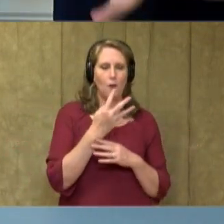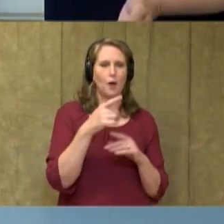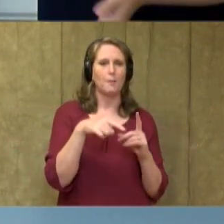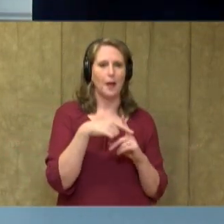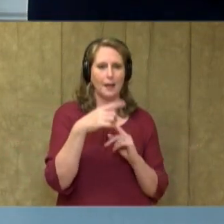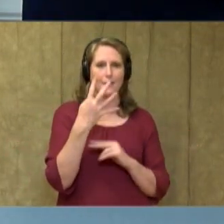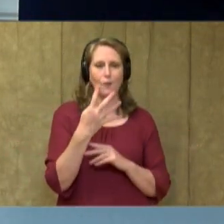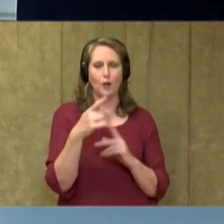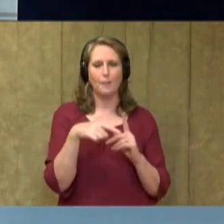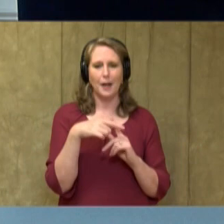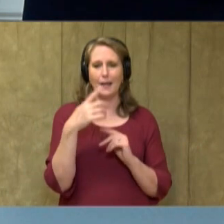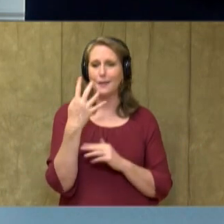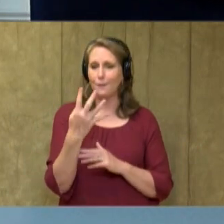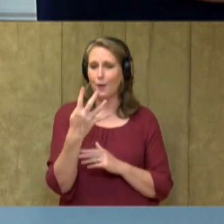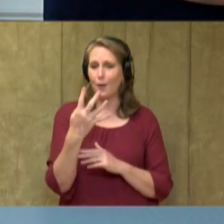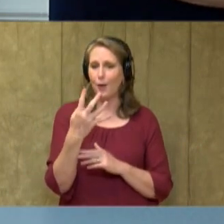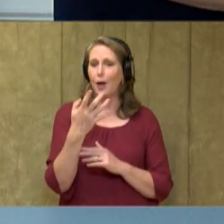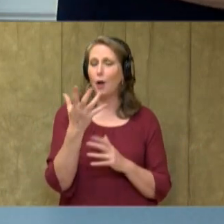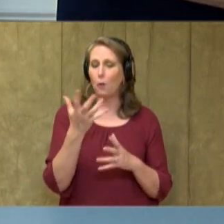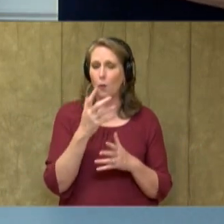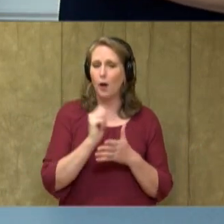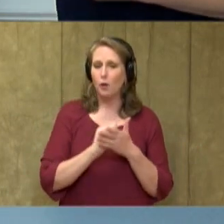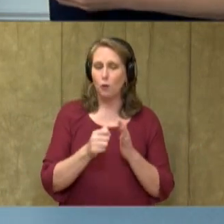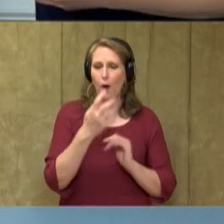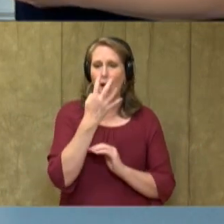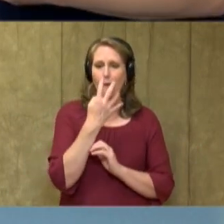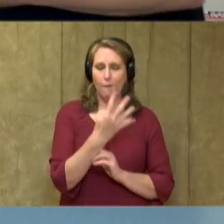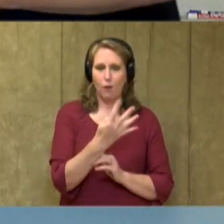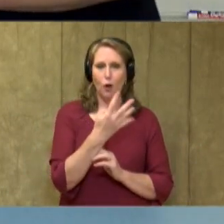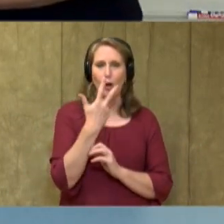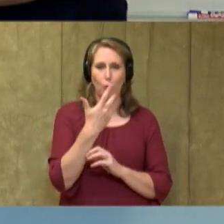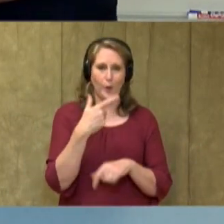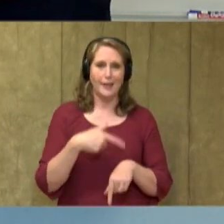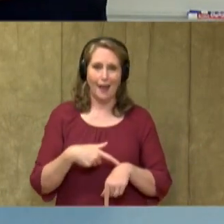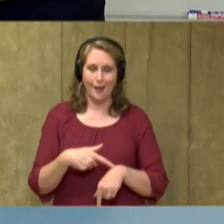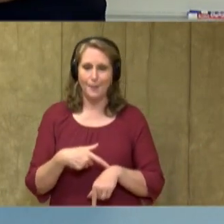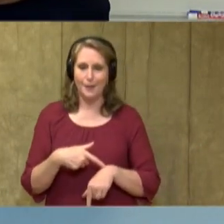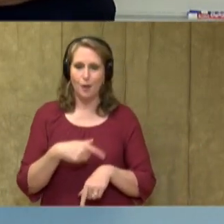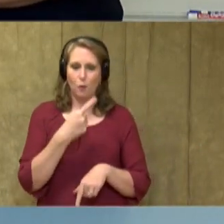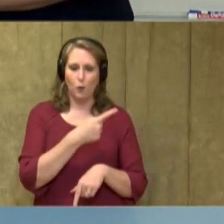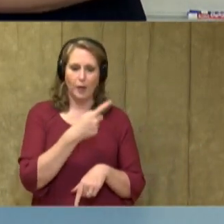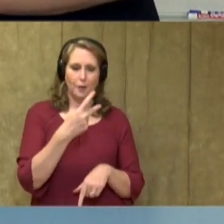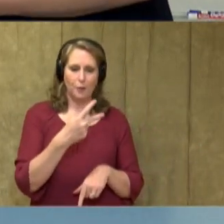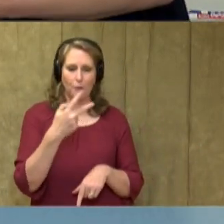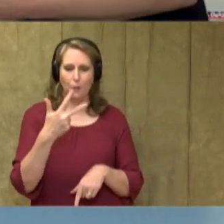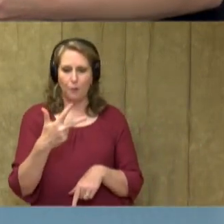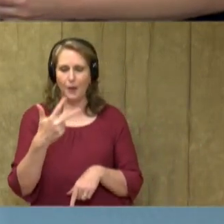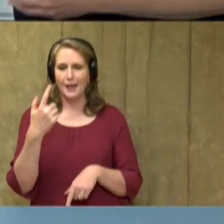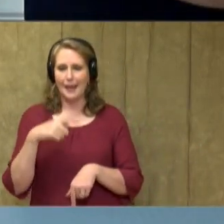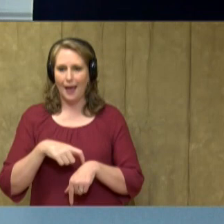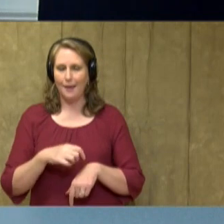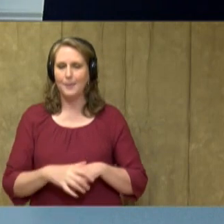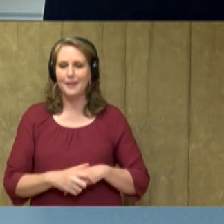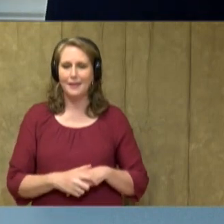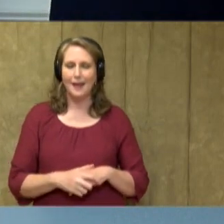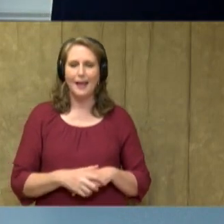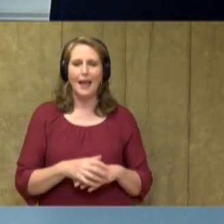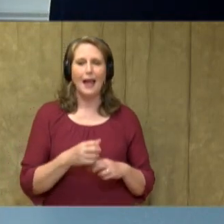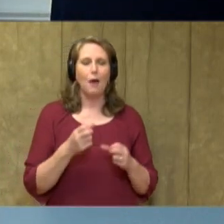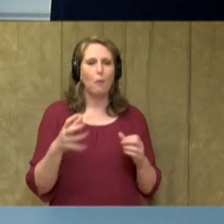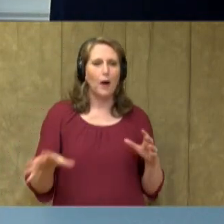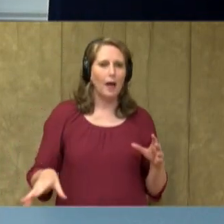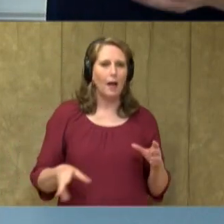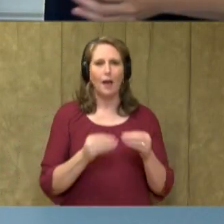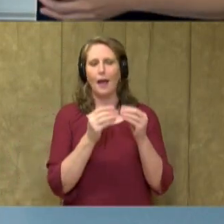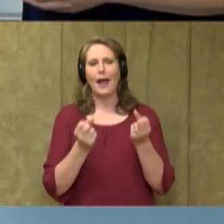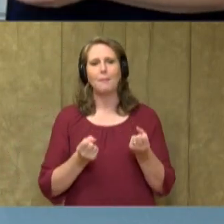4 plus 4 plus 4, because we want to write 4 3 times. 1, 2, 3. And so how many total